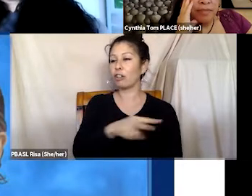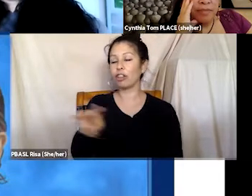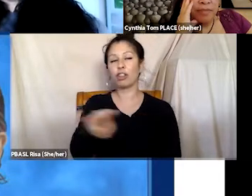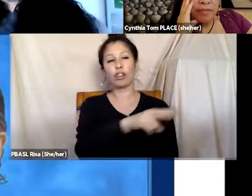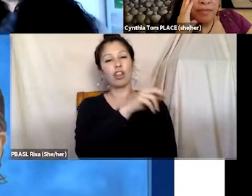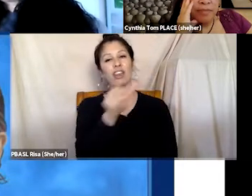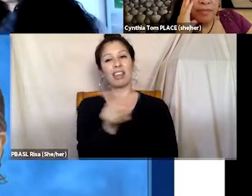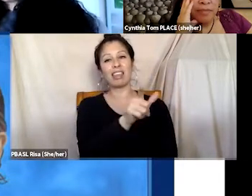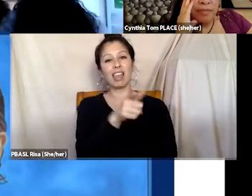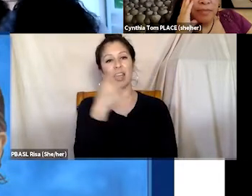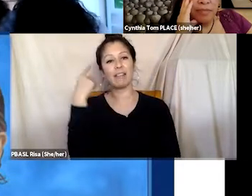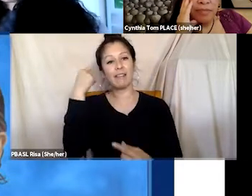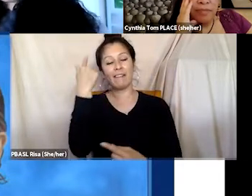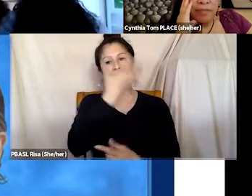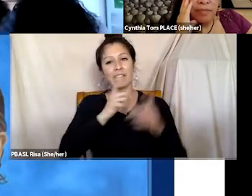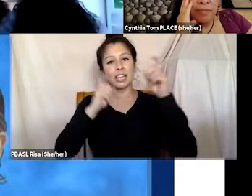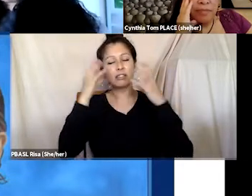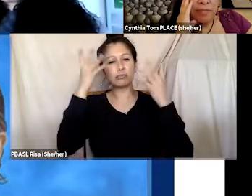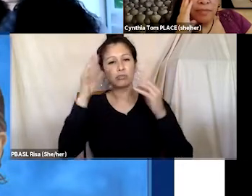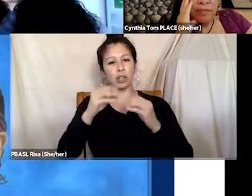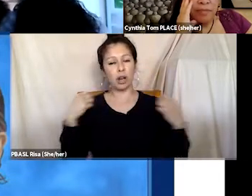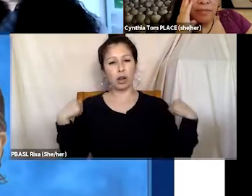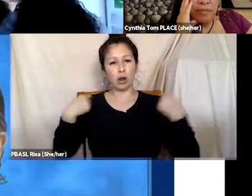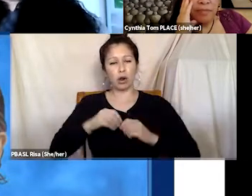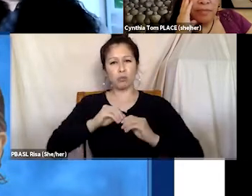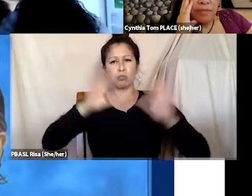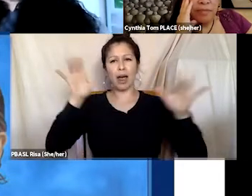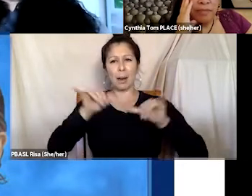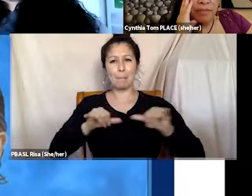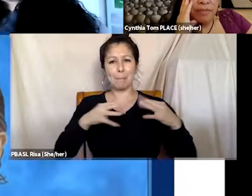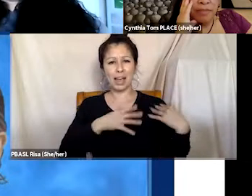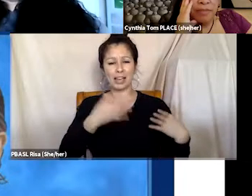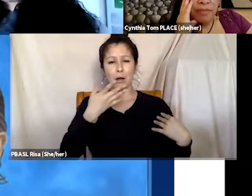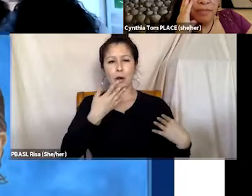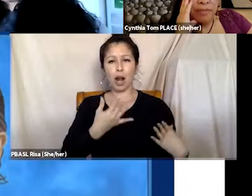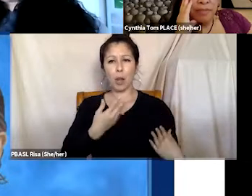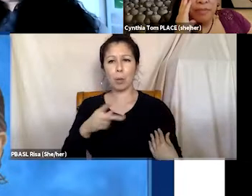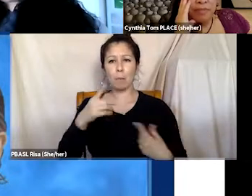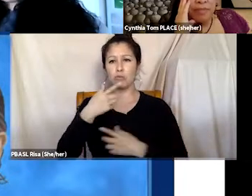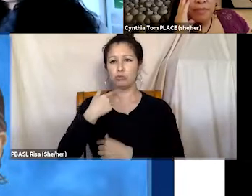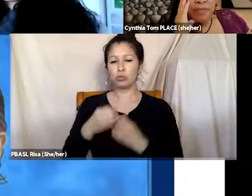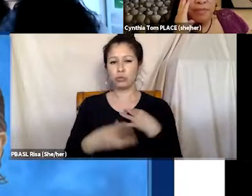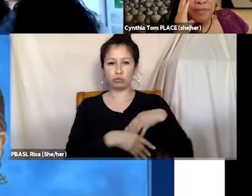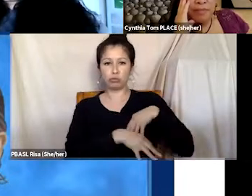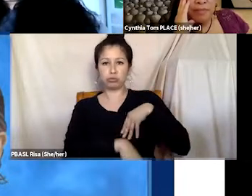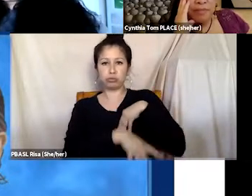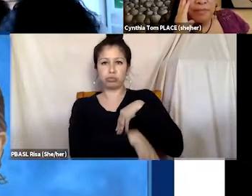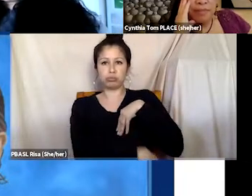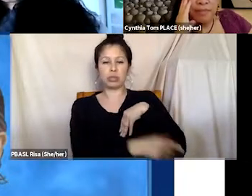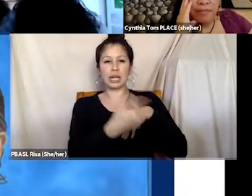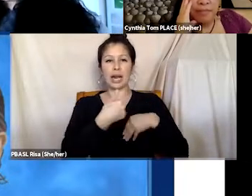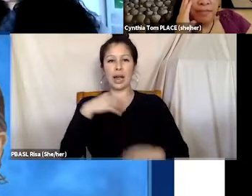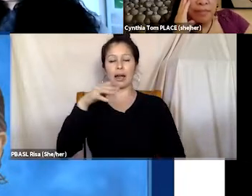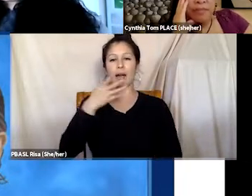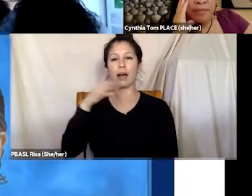face. She's clothed in a brightly patterned shawl with purple and red with long fringe. She's wearing a